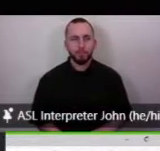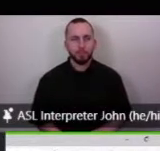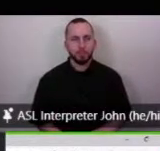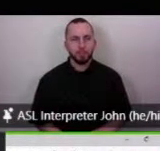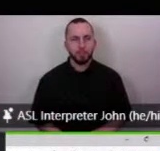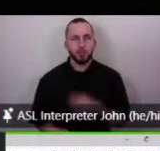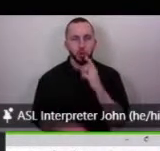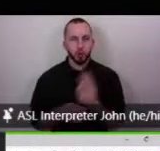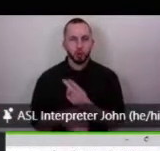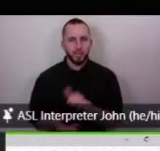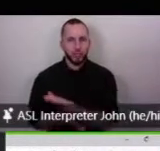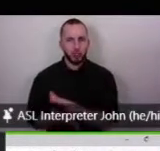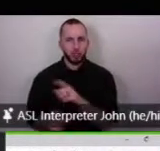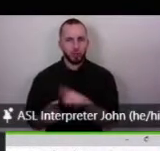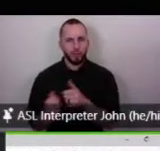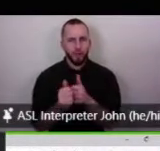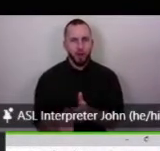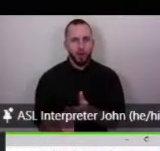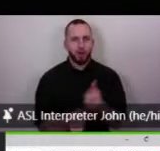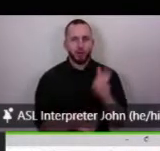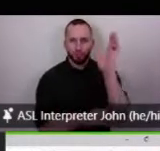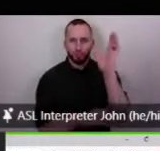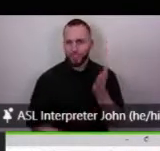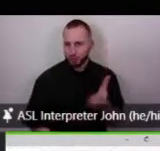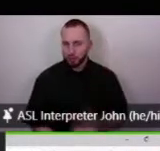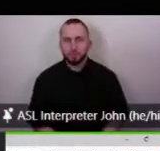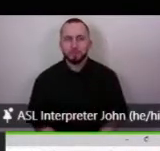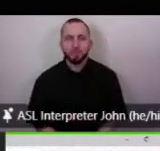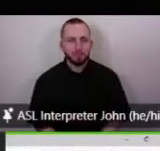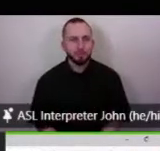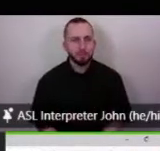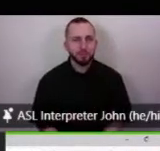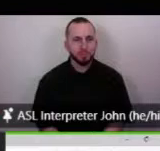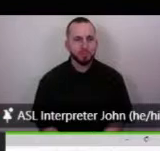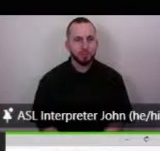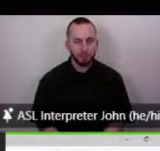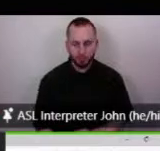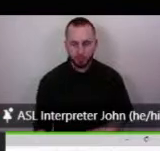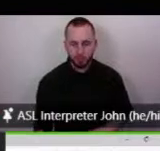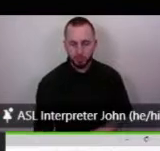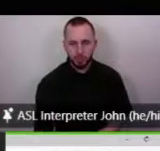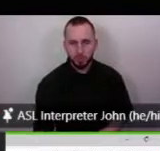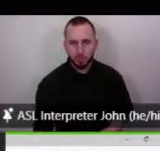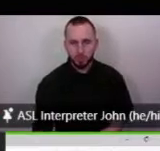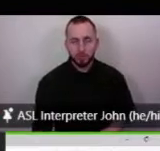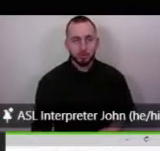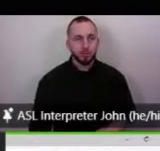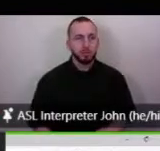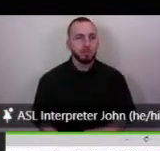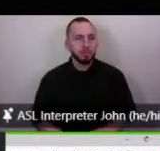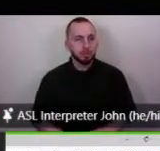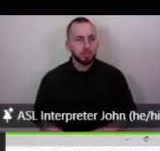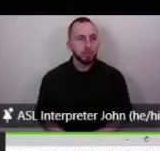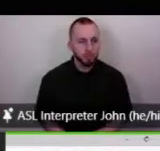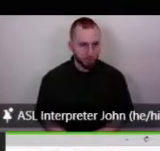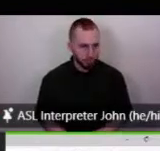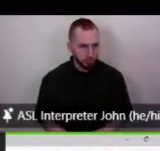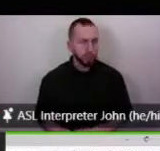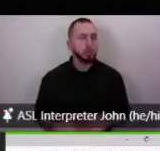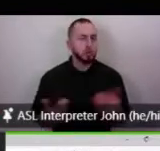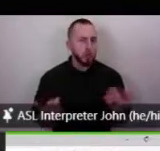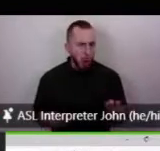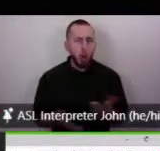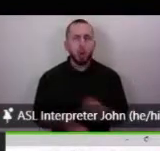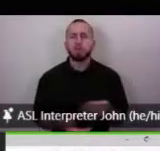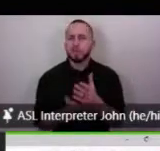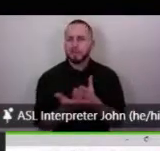of this. So diving into some specific recommendations is, well, what foods should I eat? What should